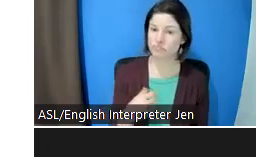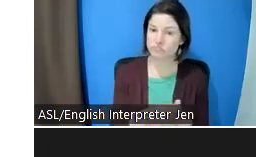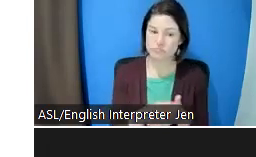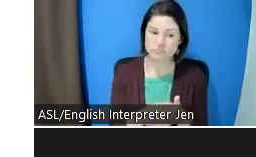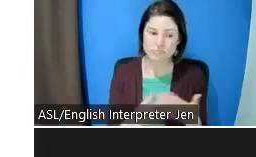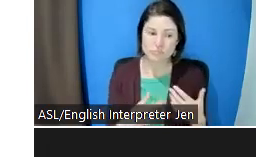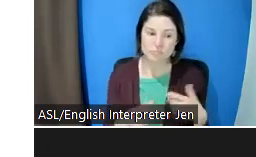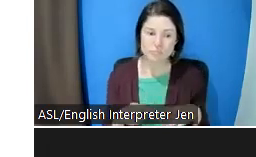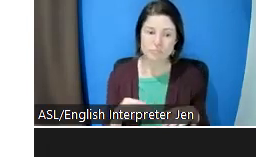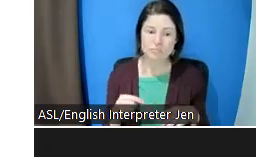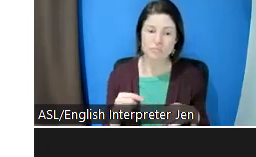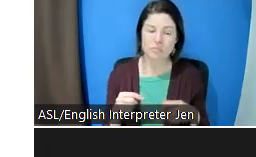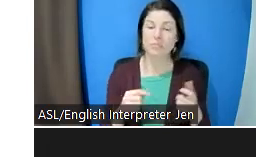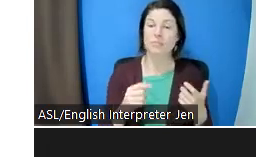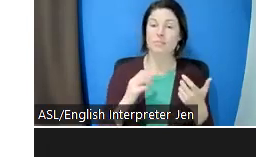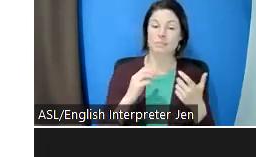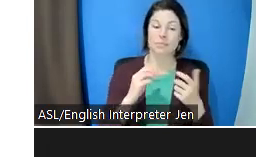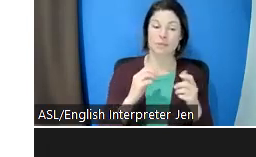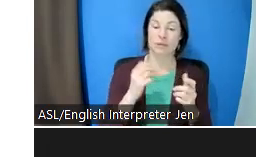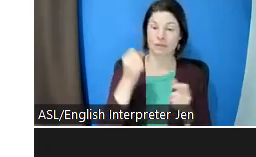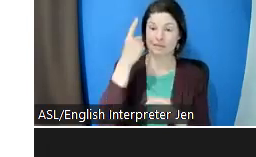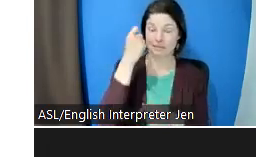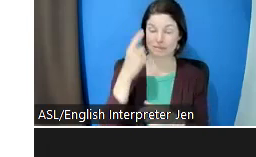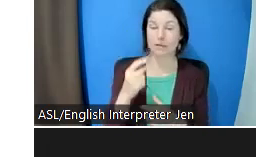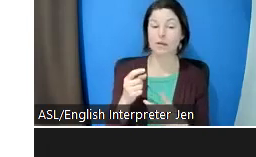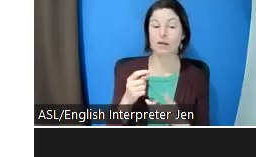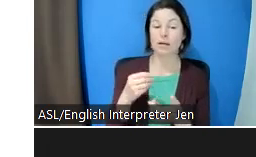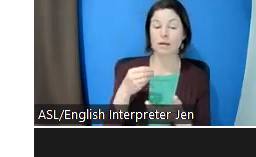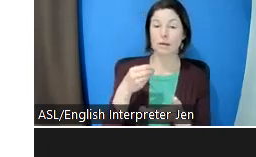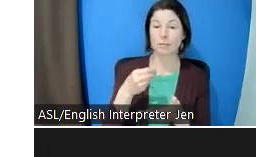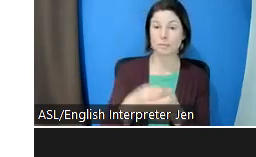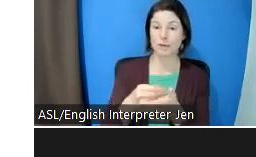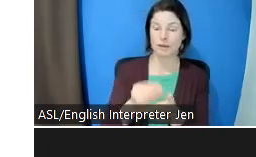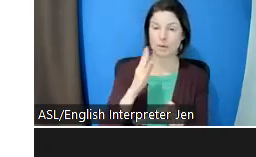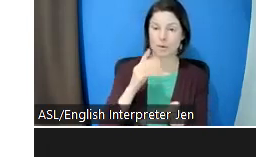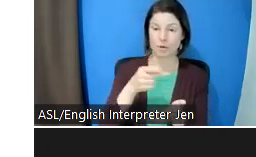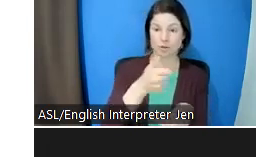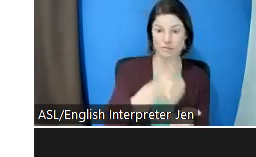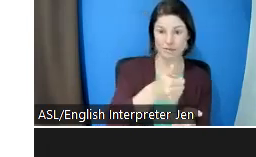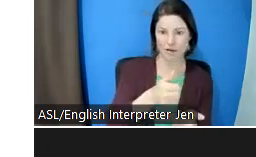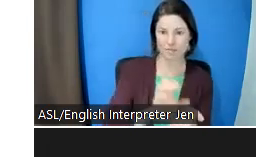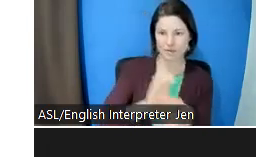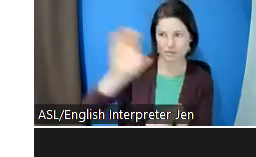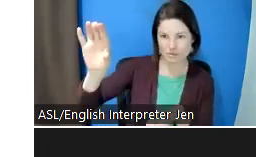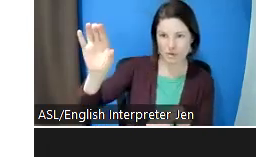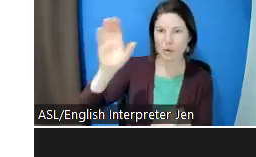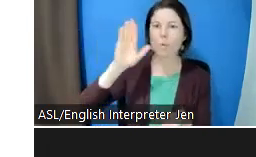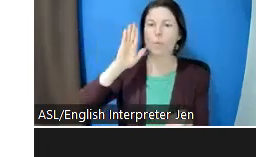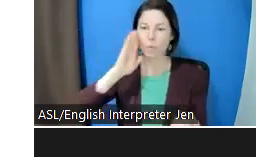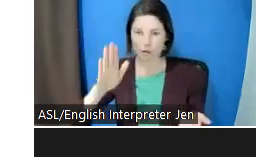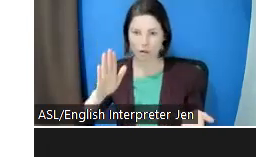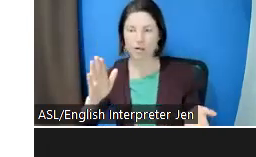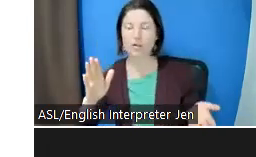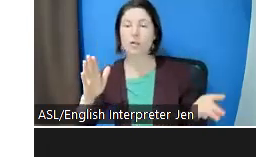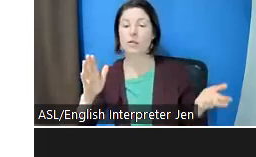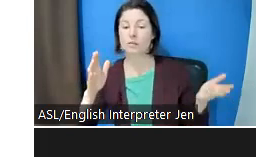a reimbursement basis. So that's key. The reimbursement will be provided